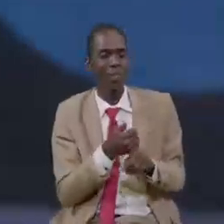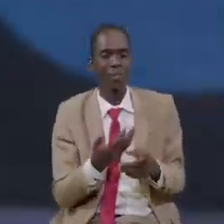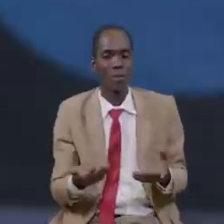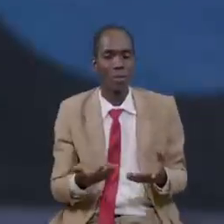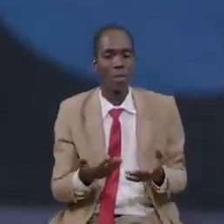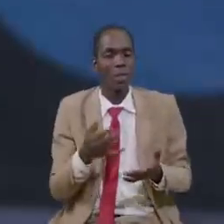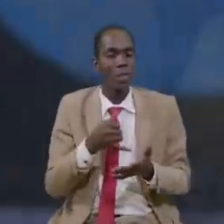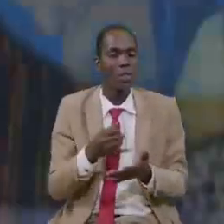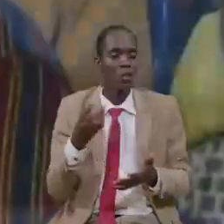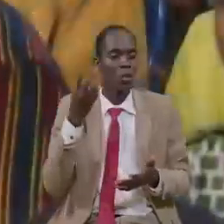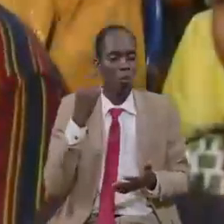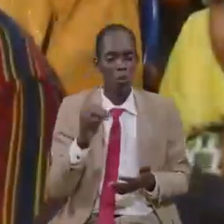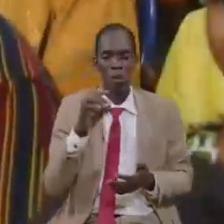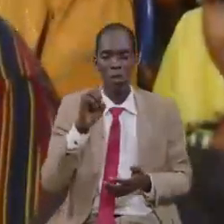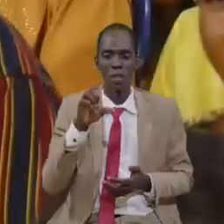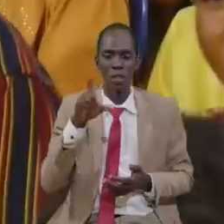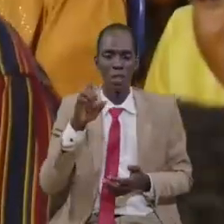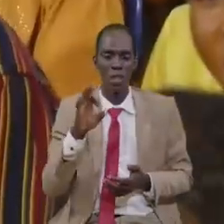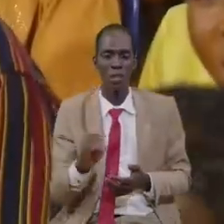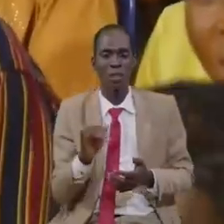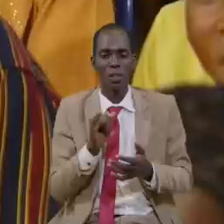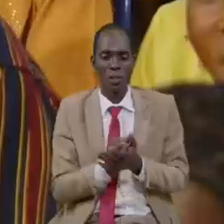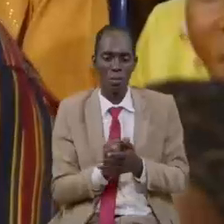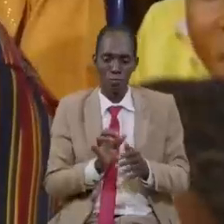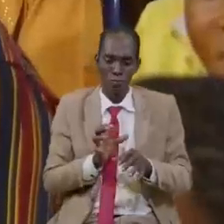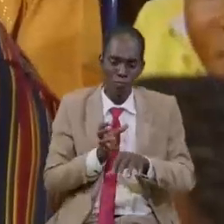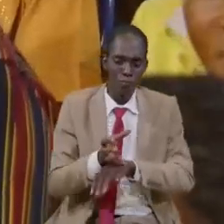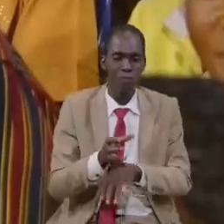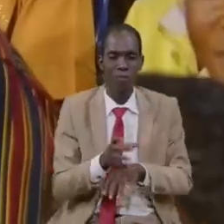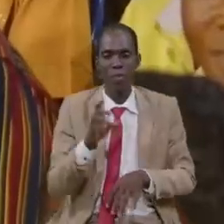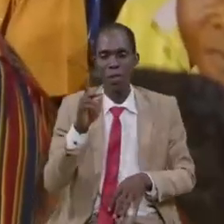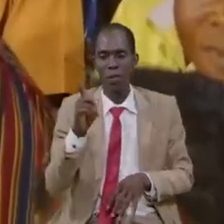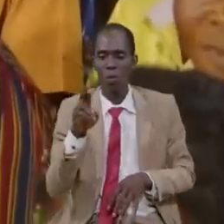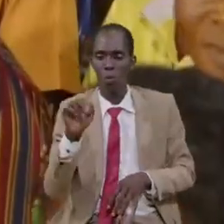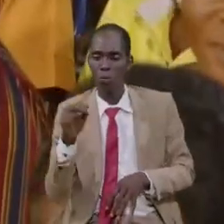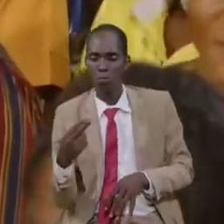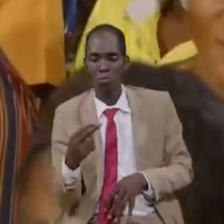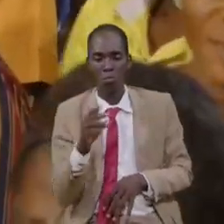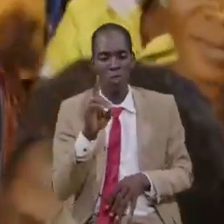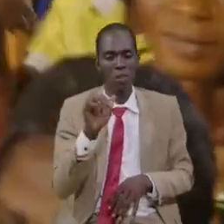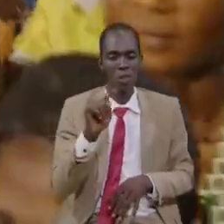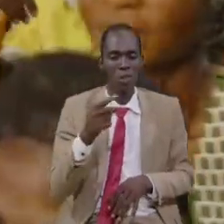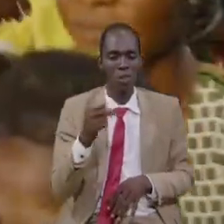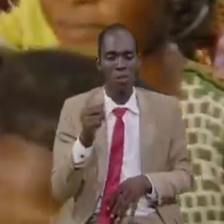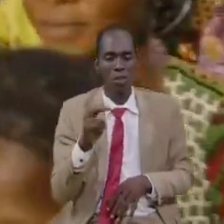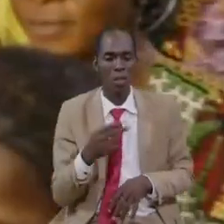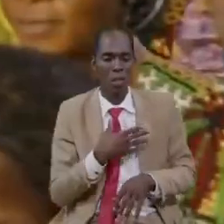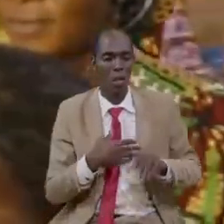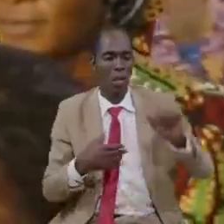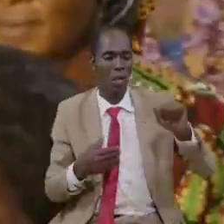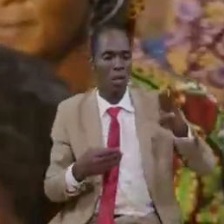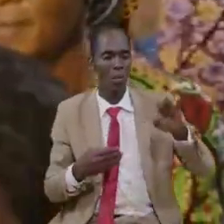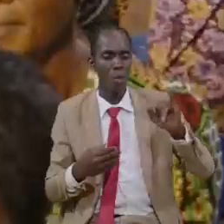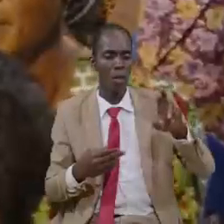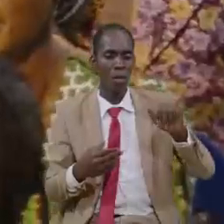Korah, Dathan, and Abiram. And then eventually the earth opened up and swallowed them.